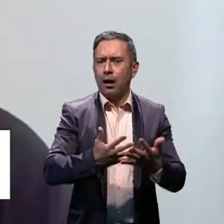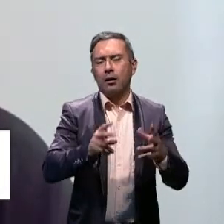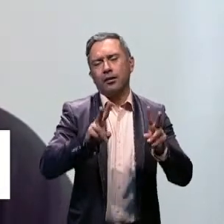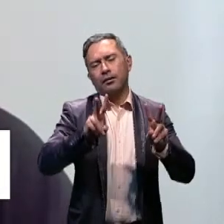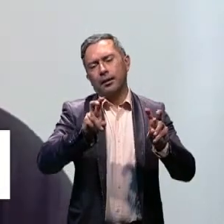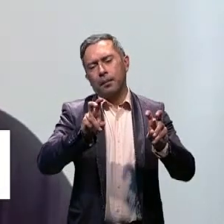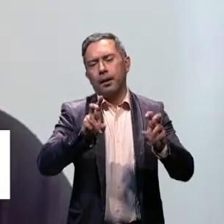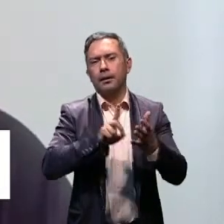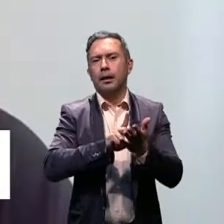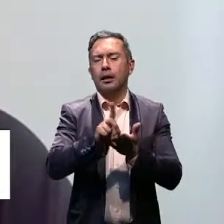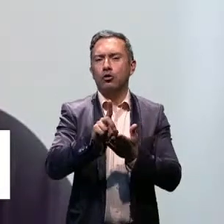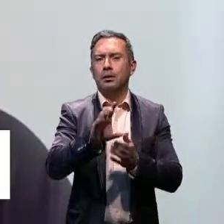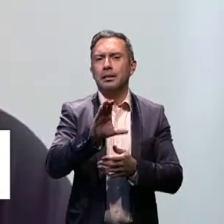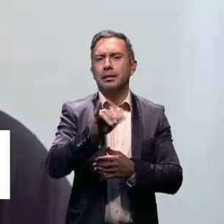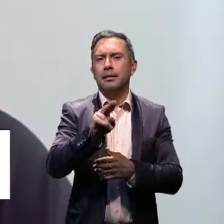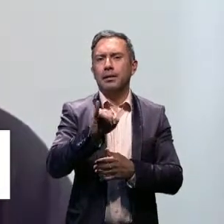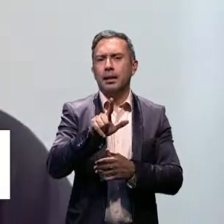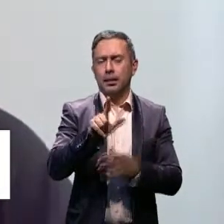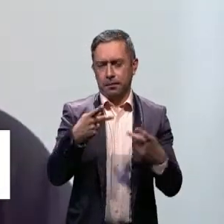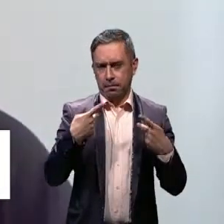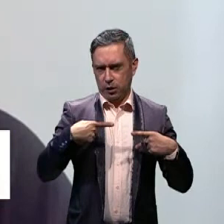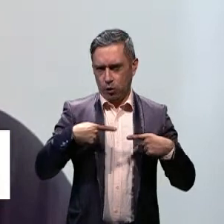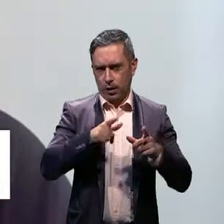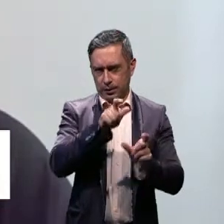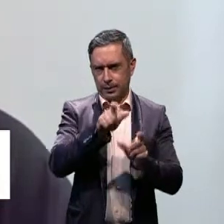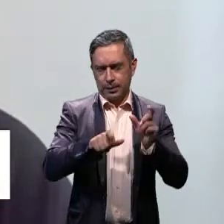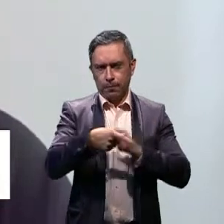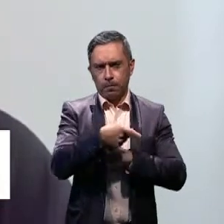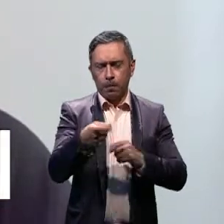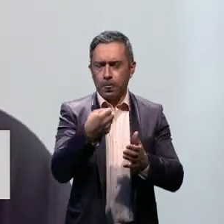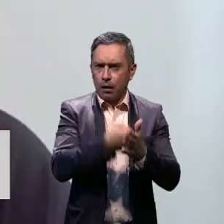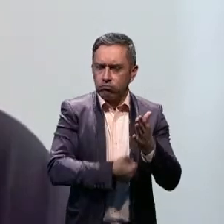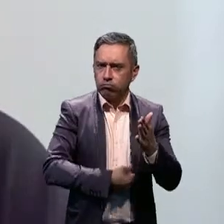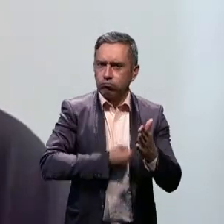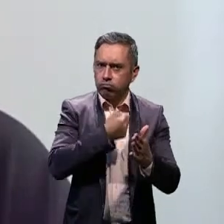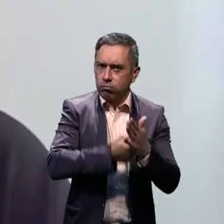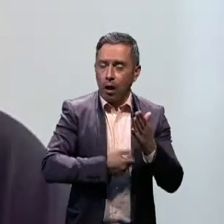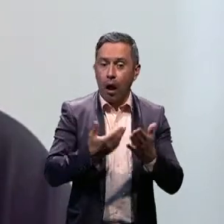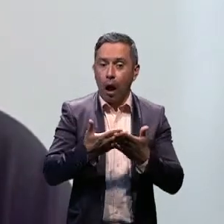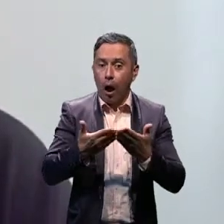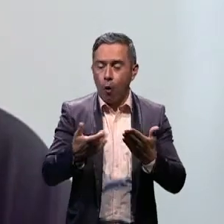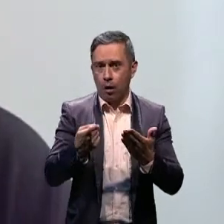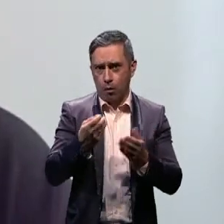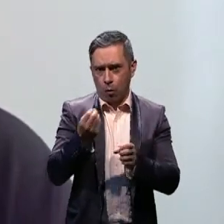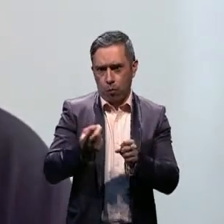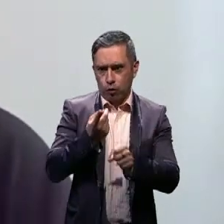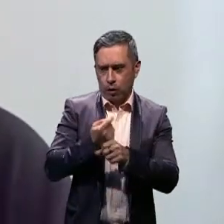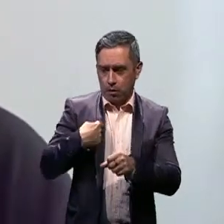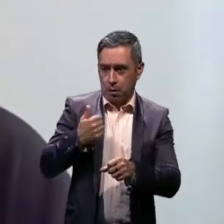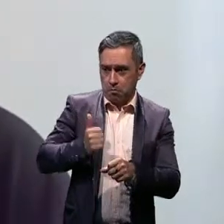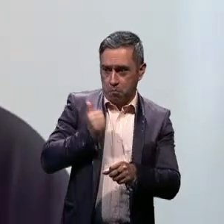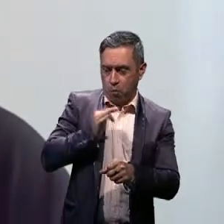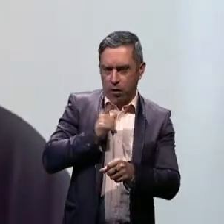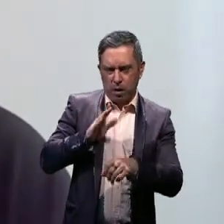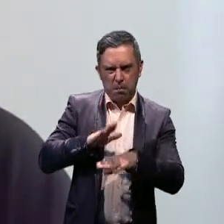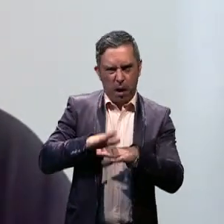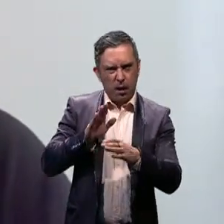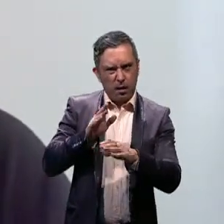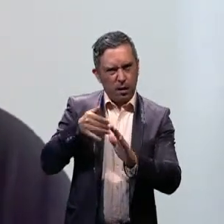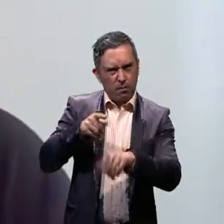ample movements regarding civil rights. So undoubtedly, this is a huge opportunity to elaborate on